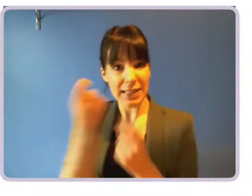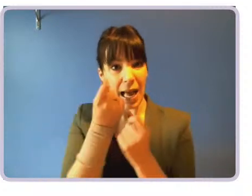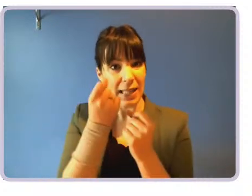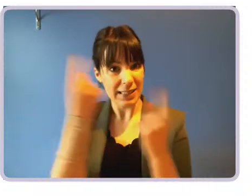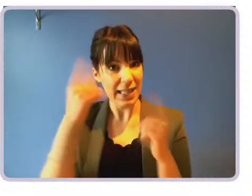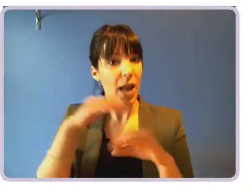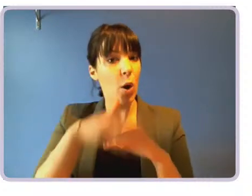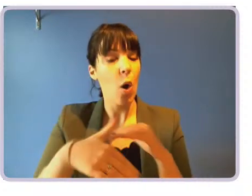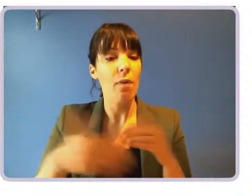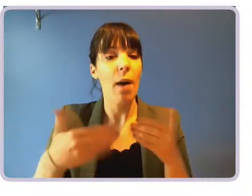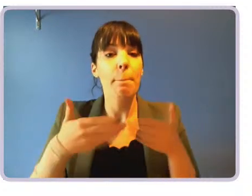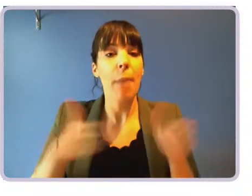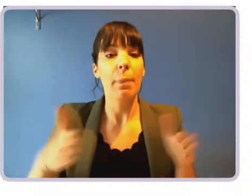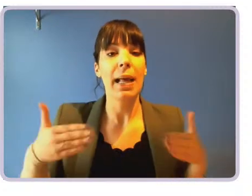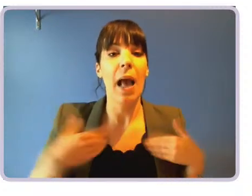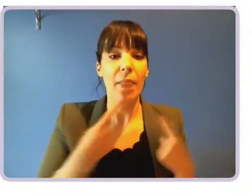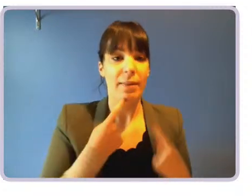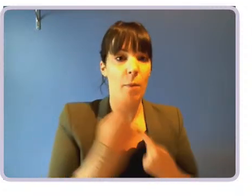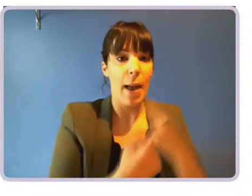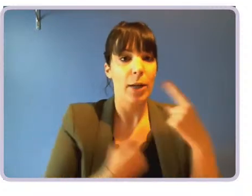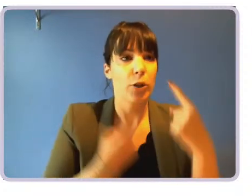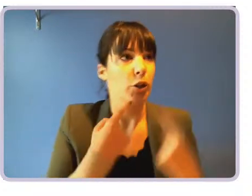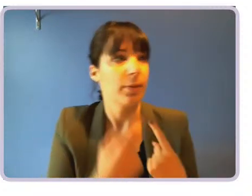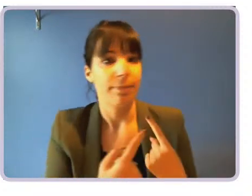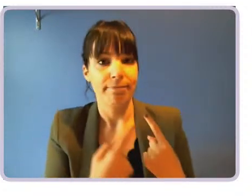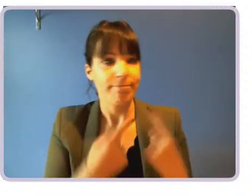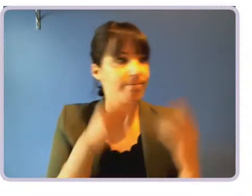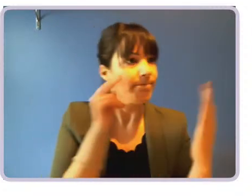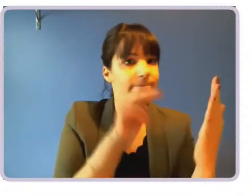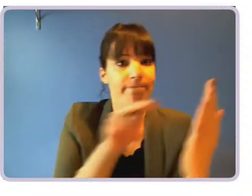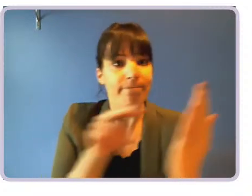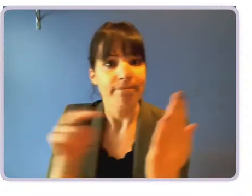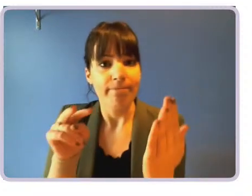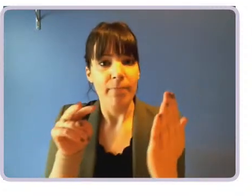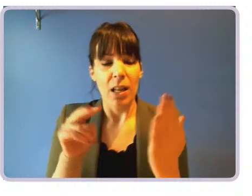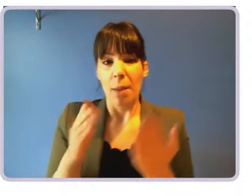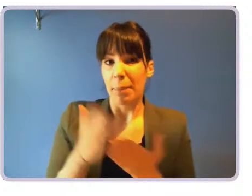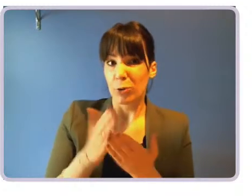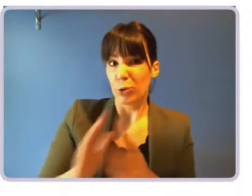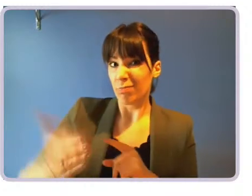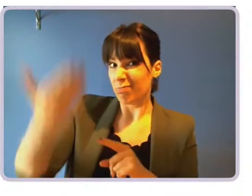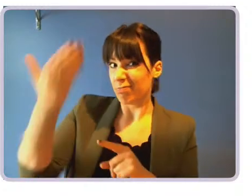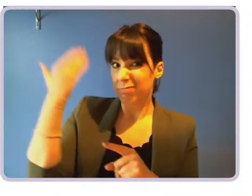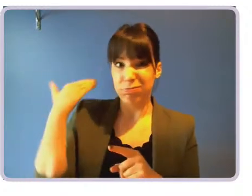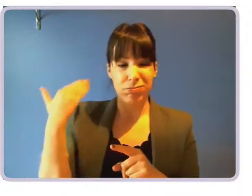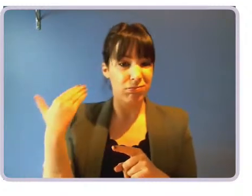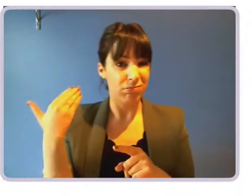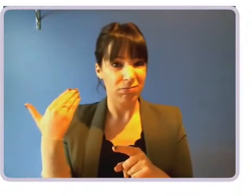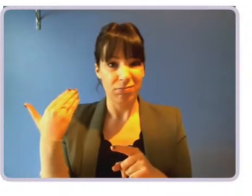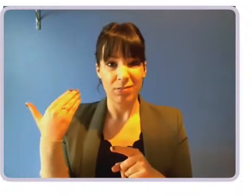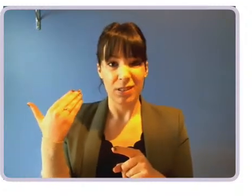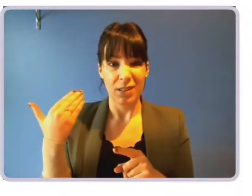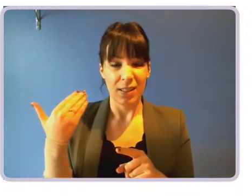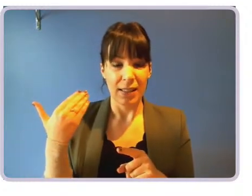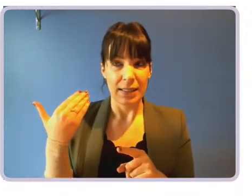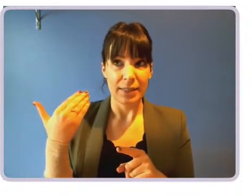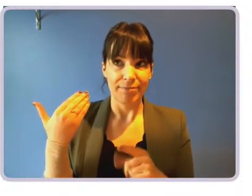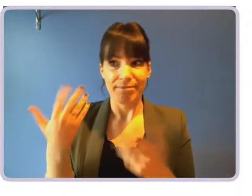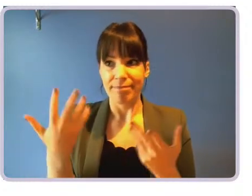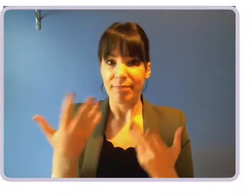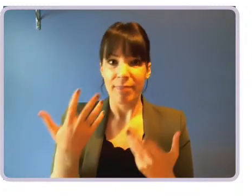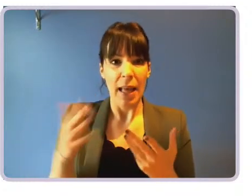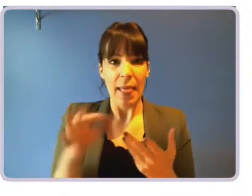of, there was not much effort really put into making that public health information